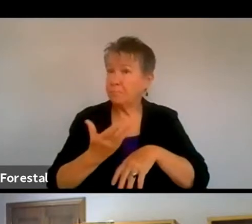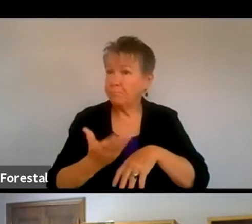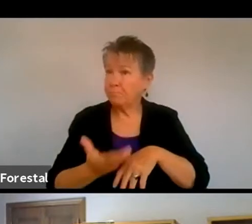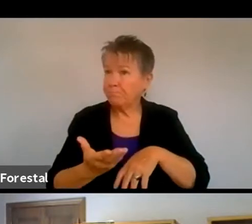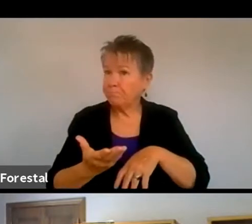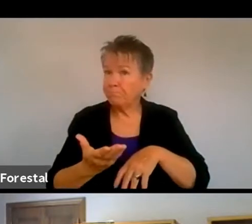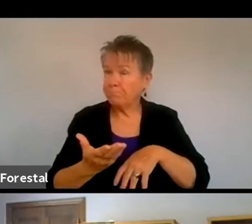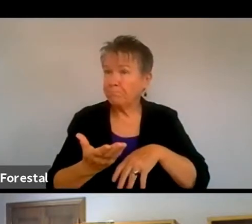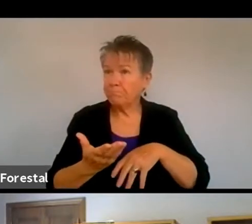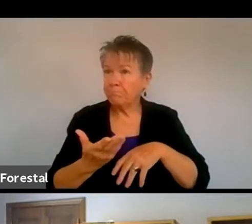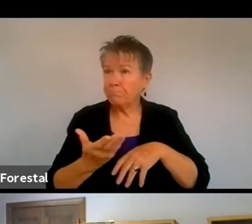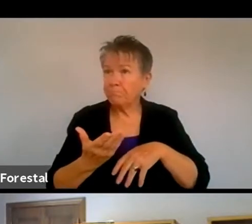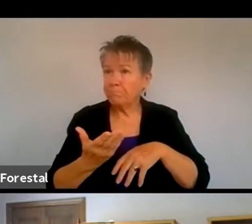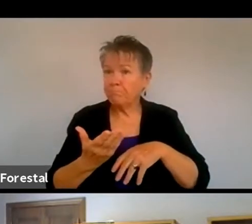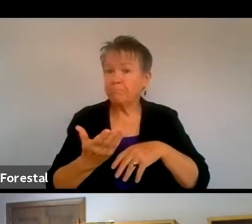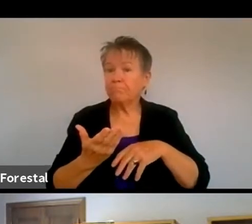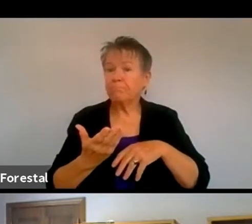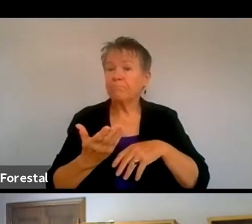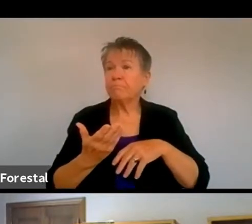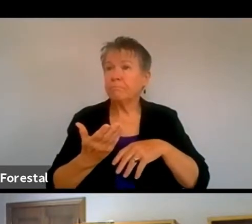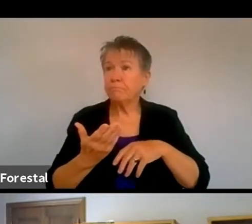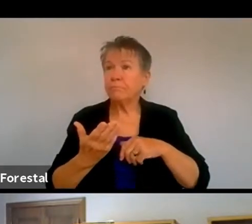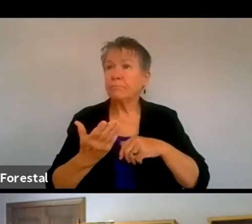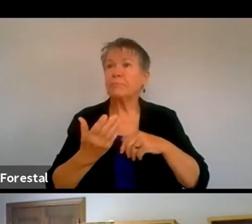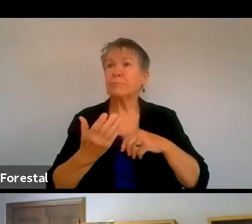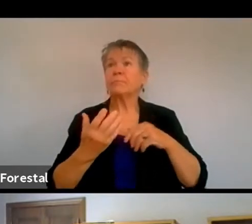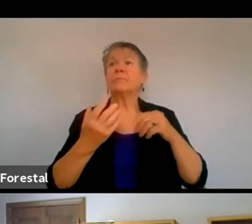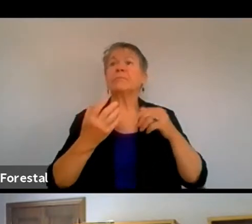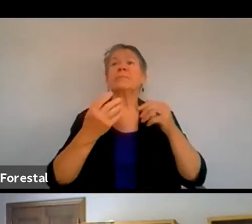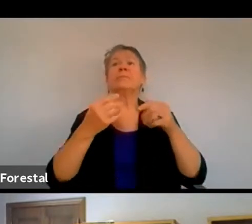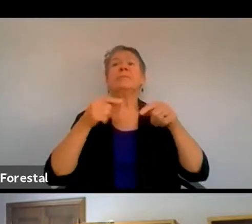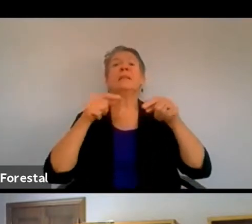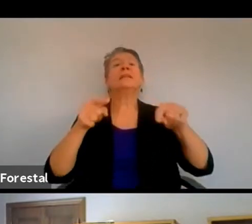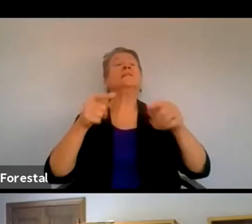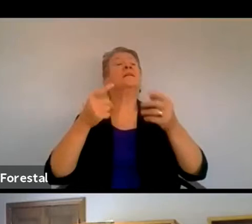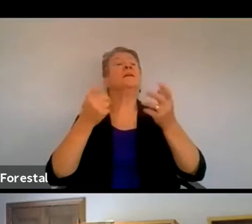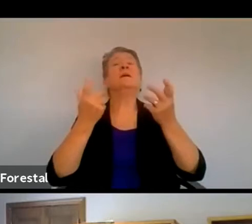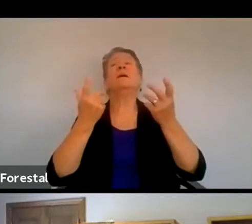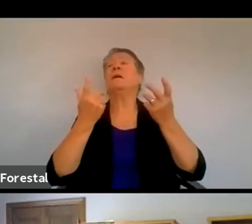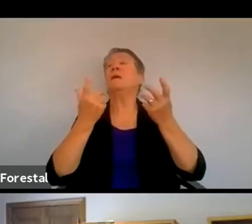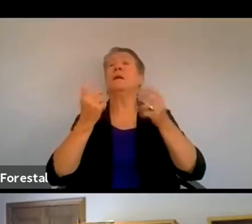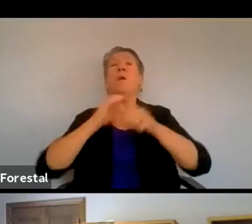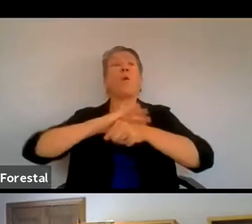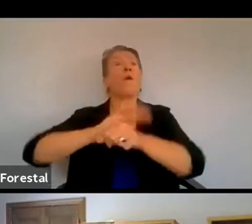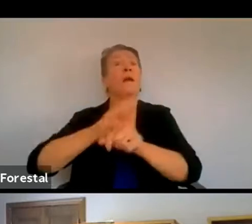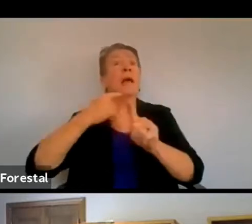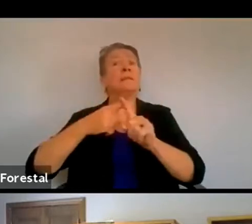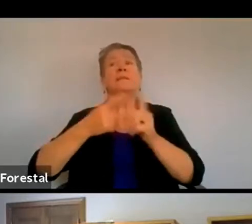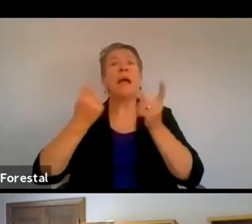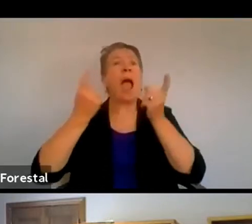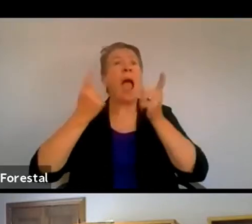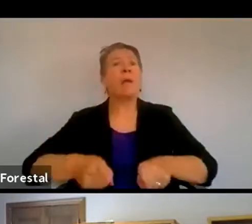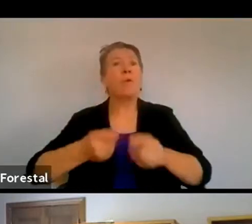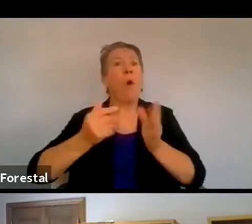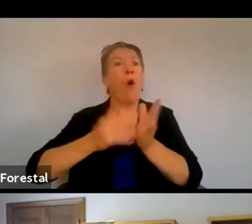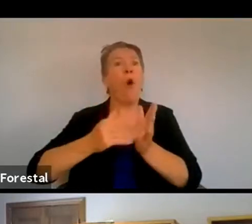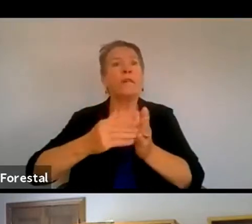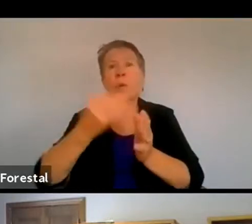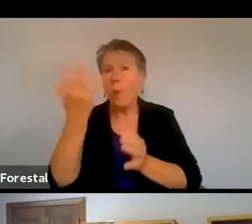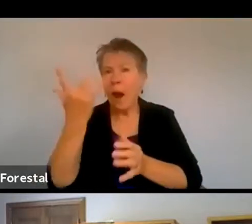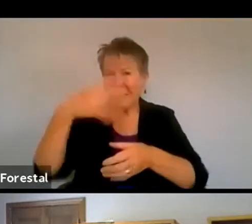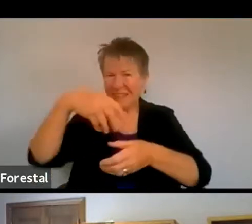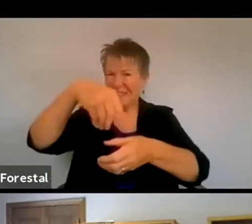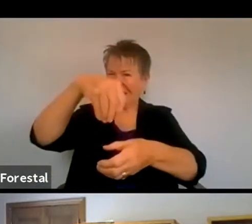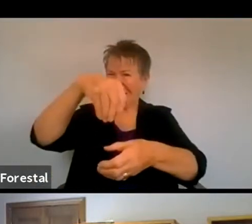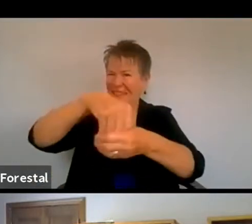square. It's inside, it's in places that are hard to regulate and even harder to enforce compliance.